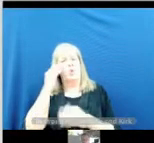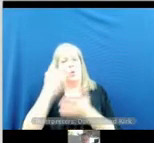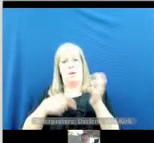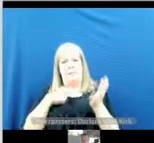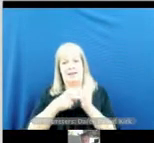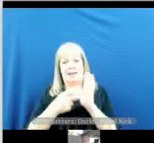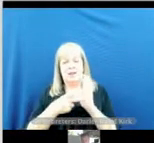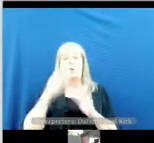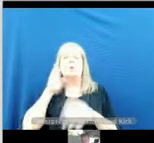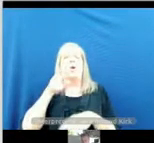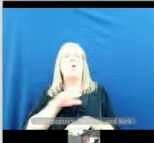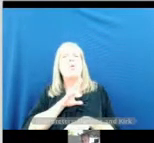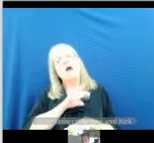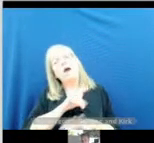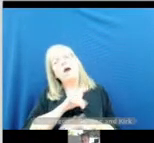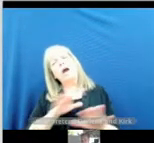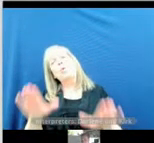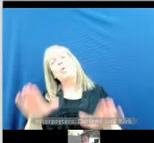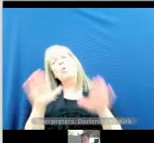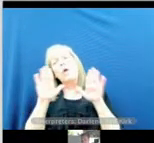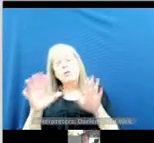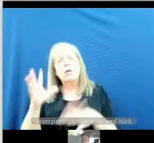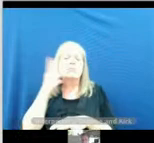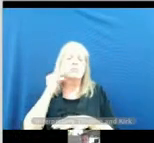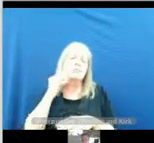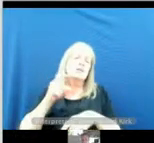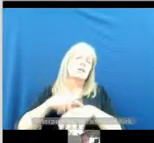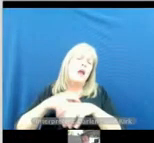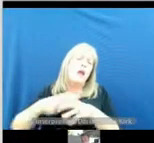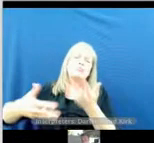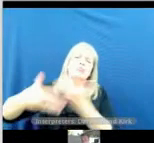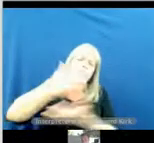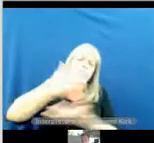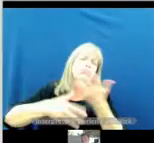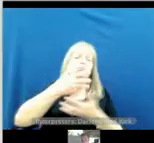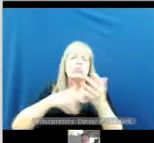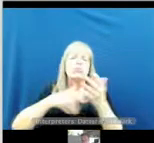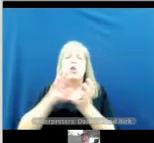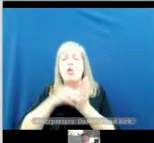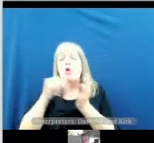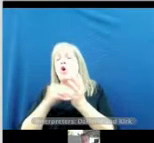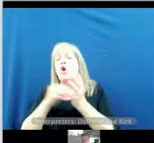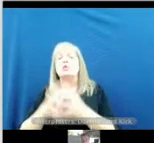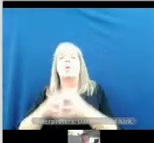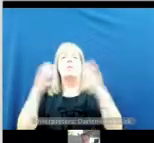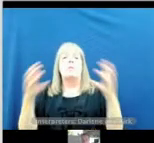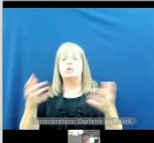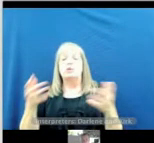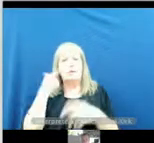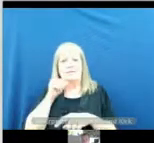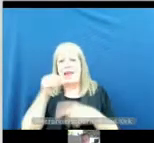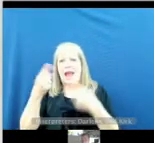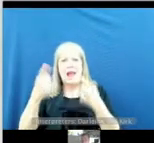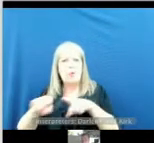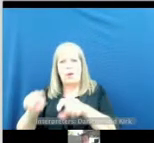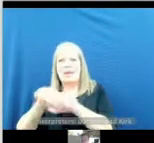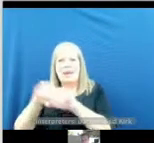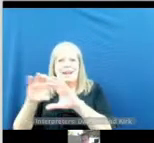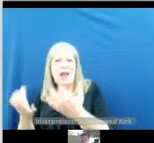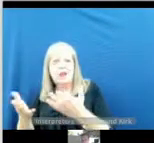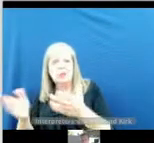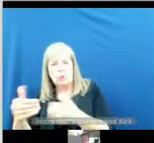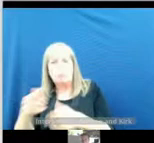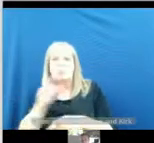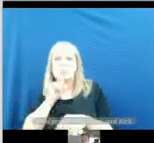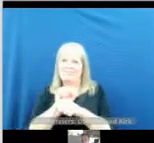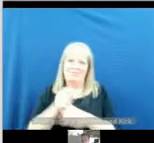are the best times for any sort of learning to take place, because you're outside the classroom, being with people in their